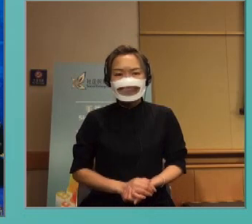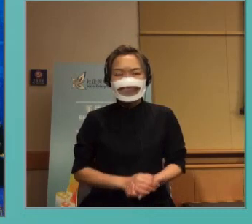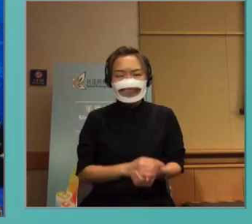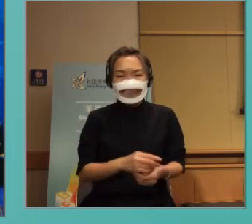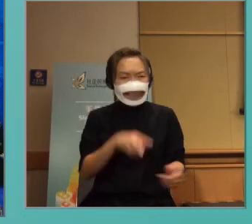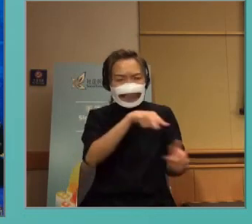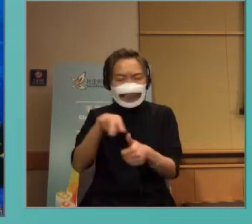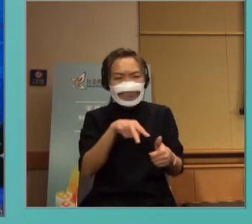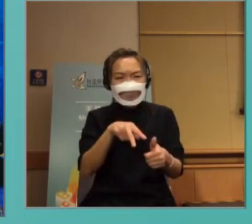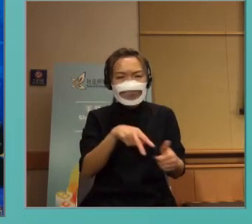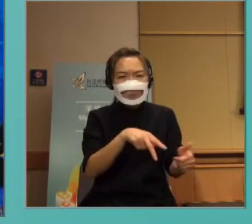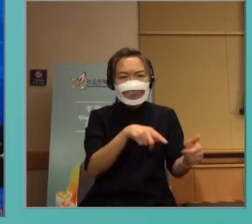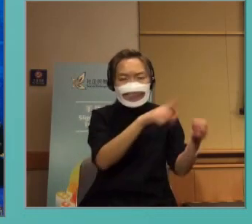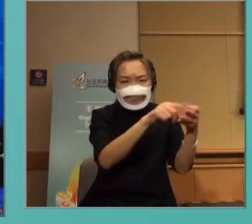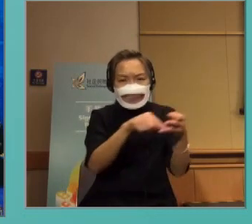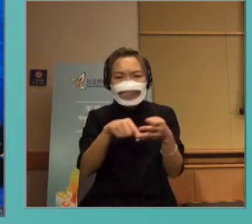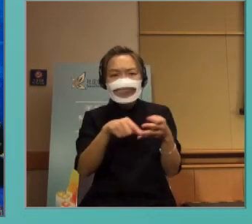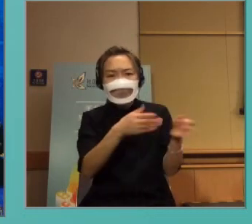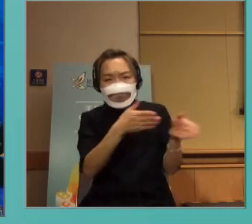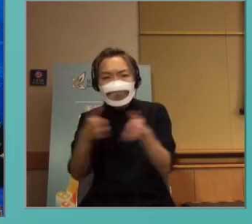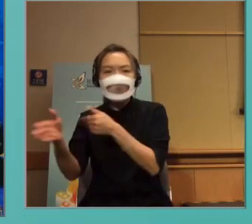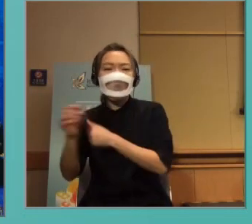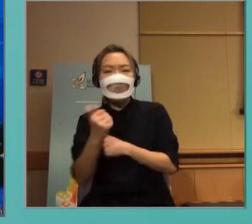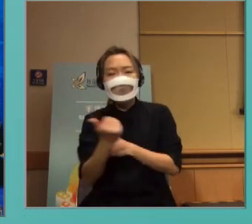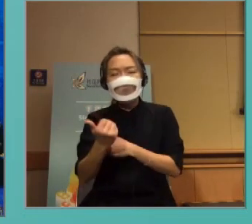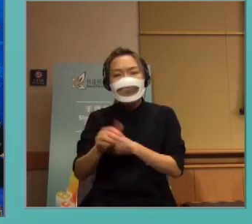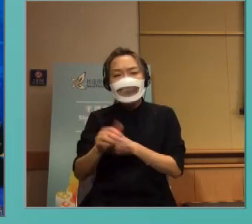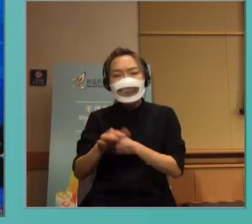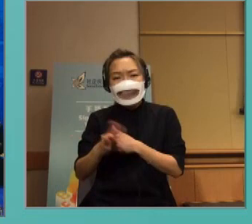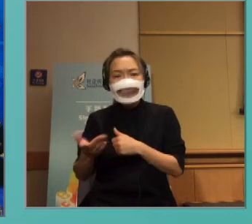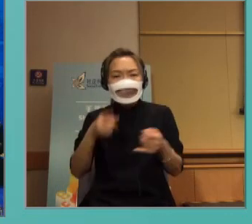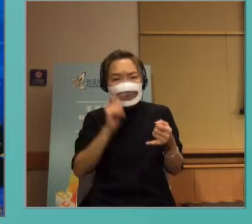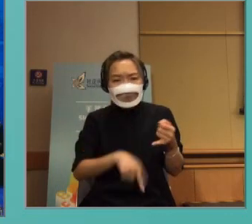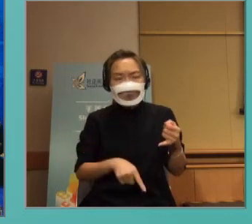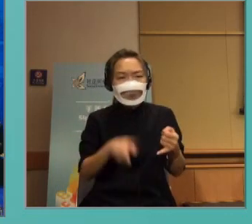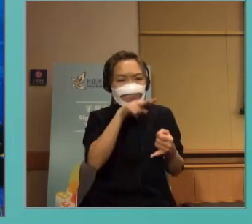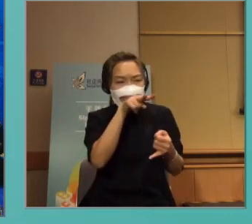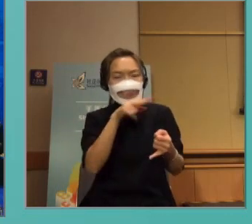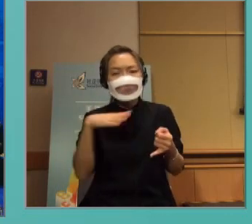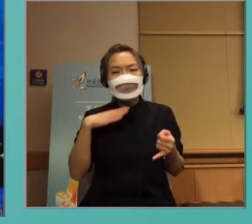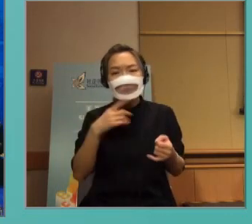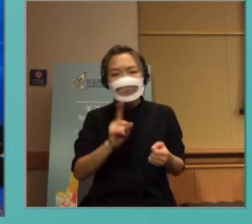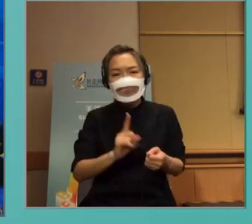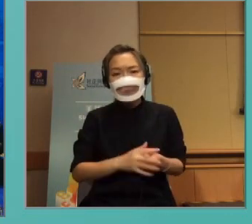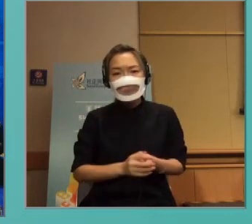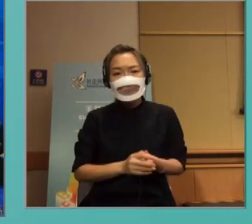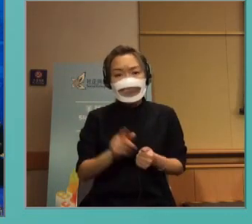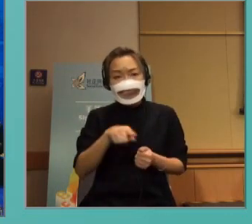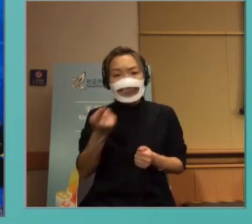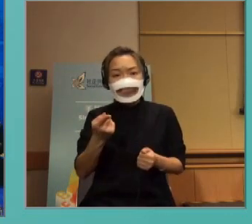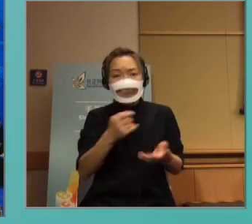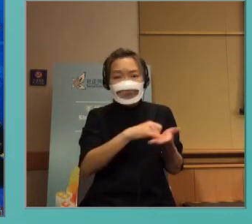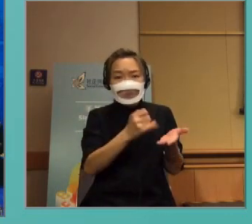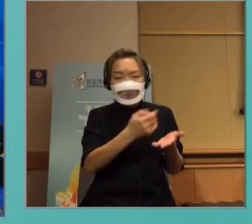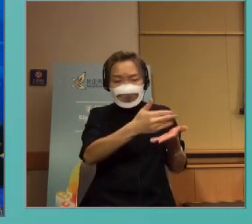of the day, one of the funnier things I see is it's also alternative taxation, because you never see the regulators going after the small